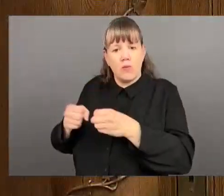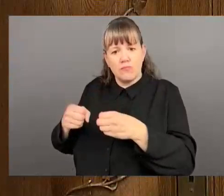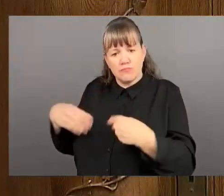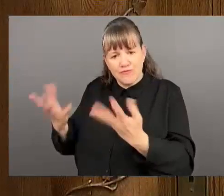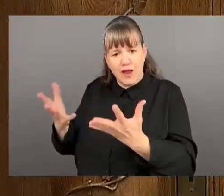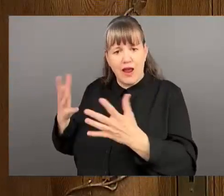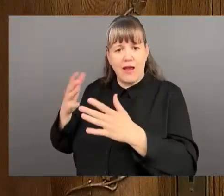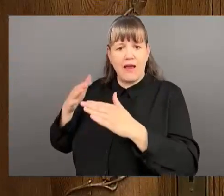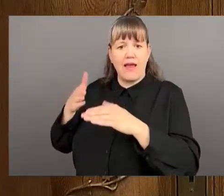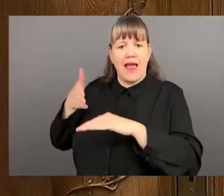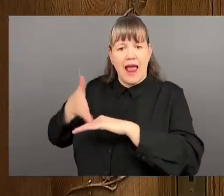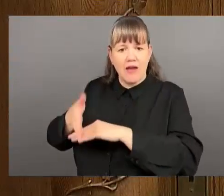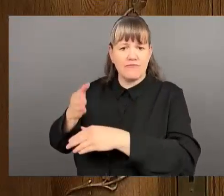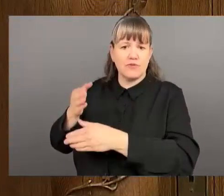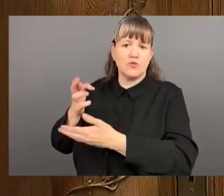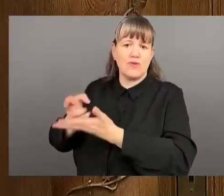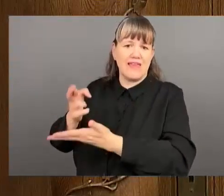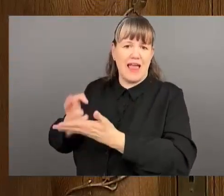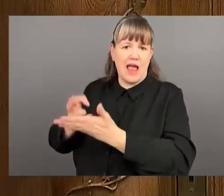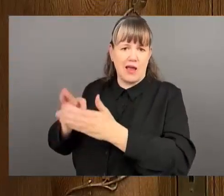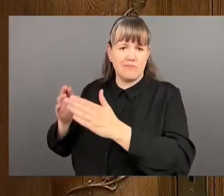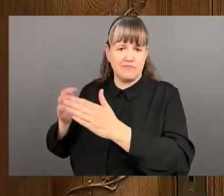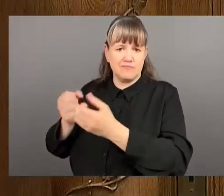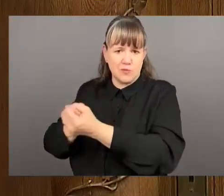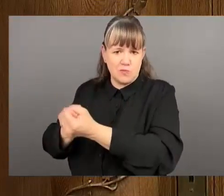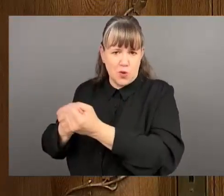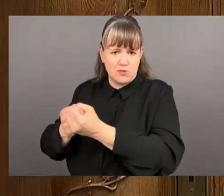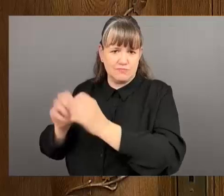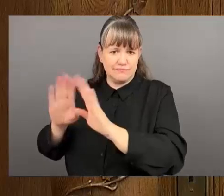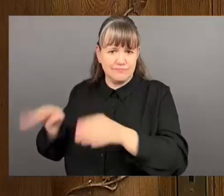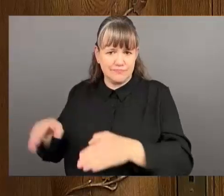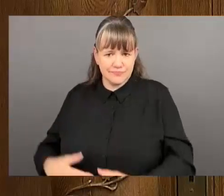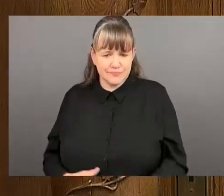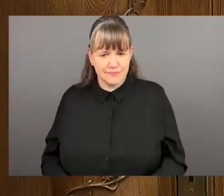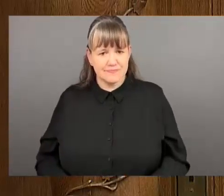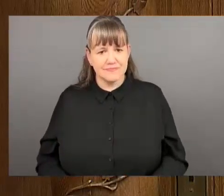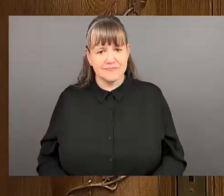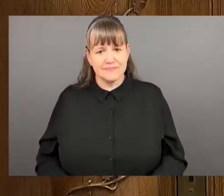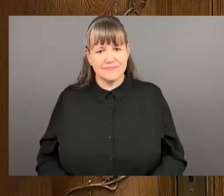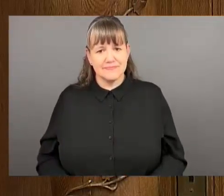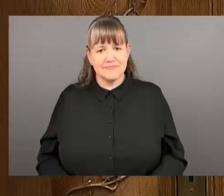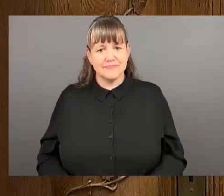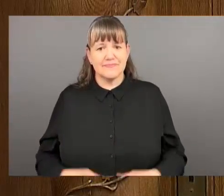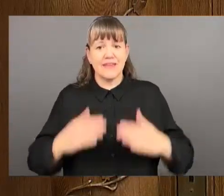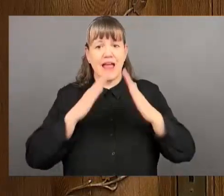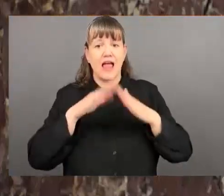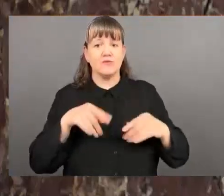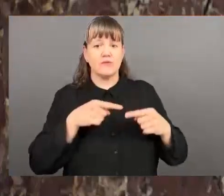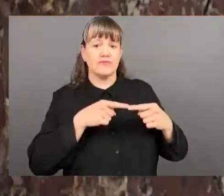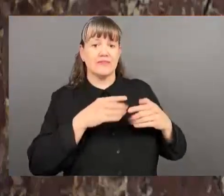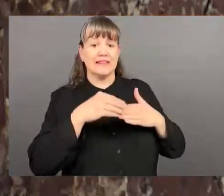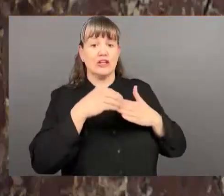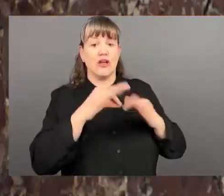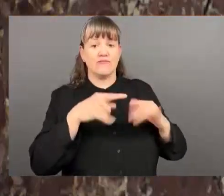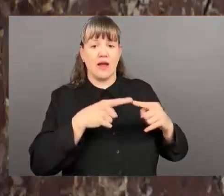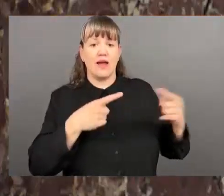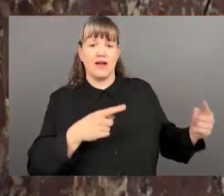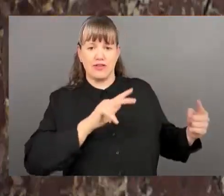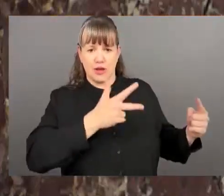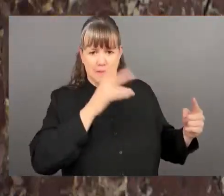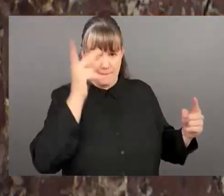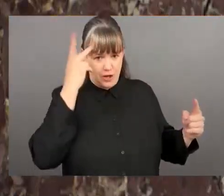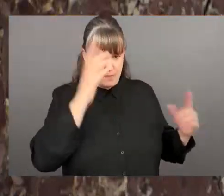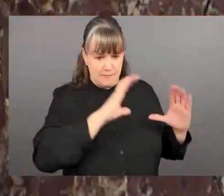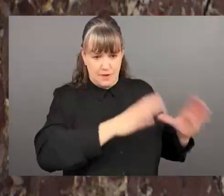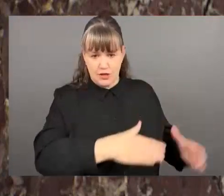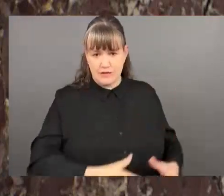House Leader of the Third Party. Thank you, Mr. Speaker. The massive U.S. investment firm Blackstone, Inc.